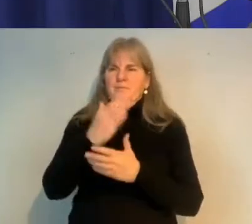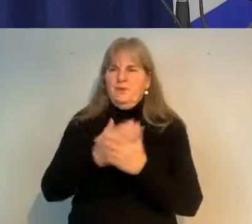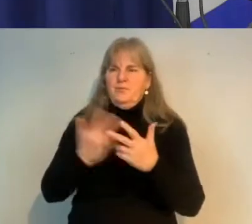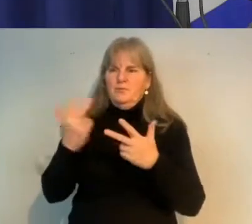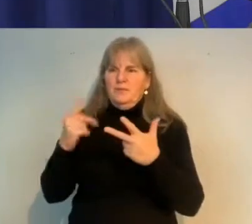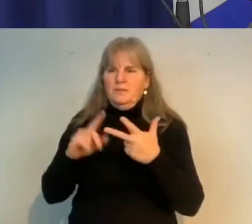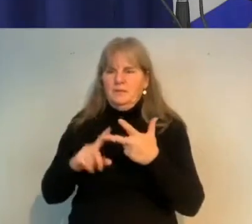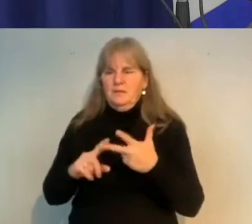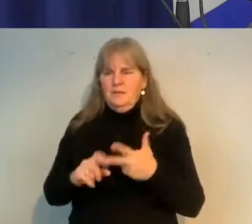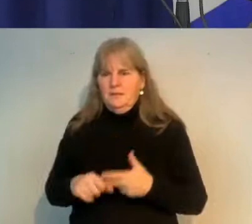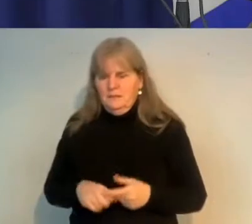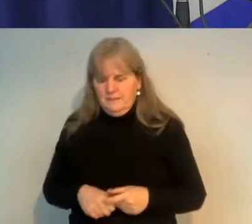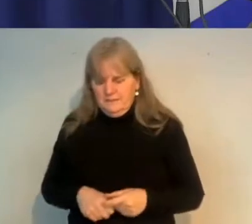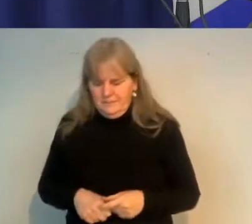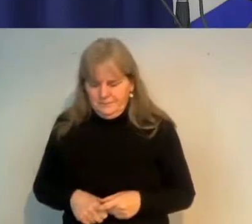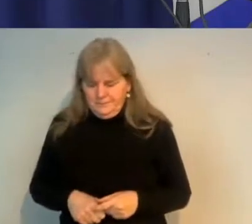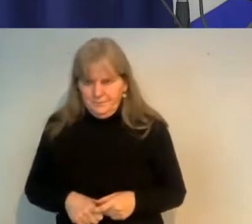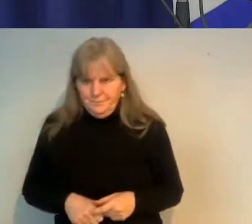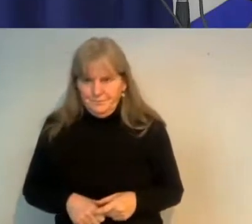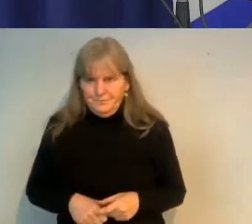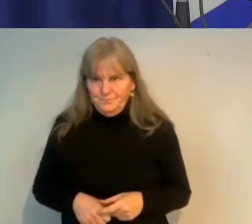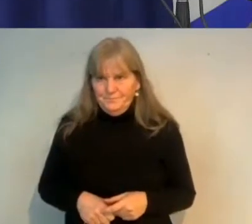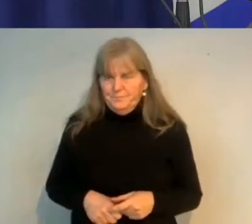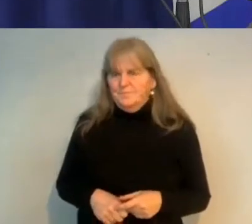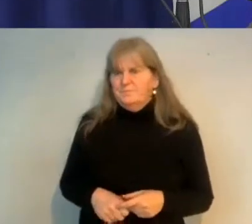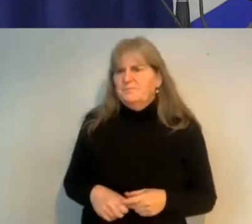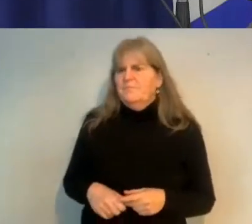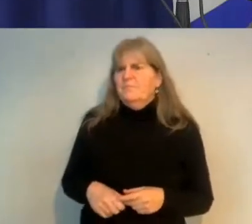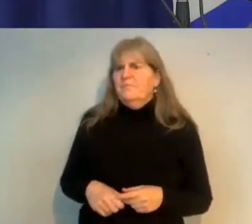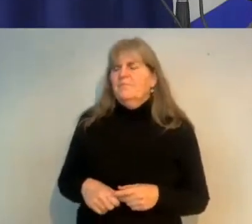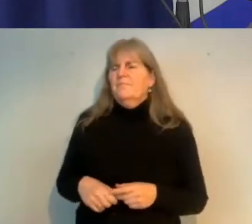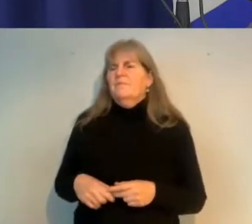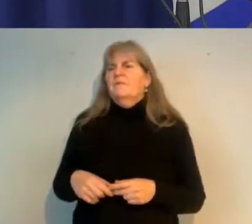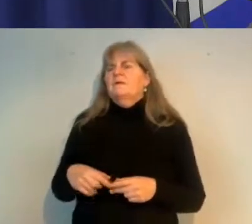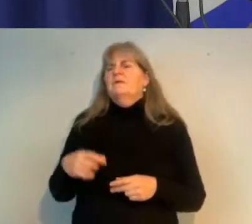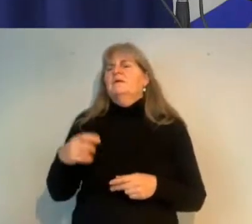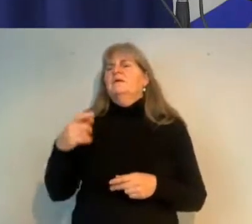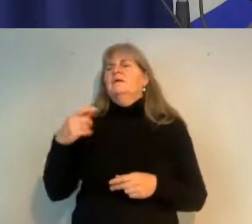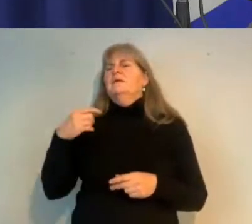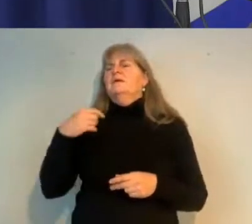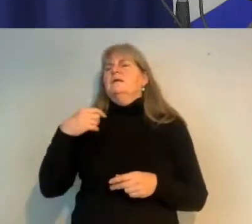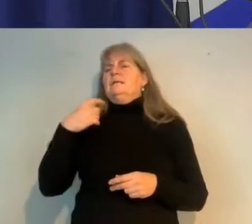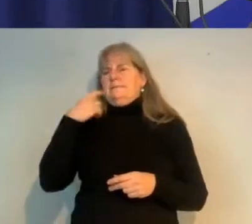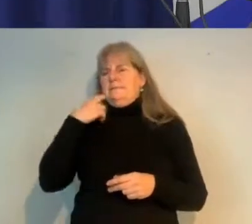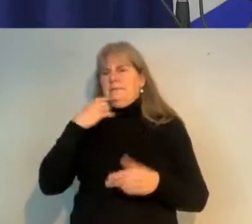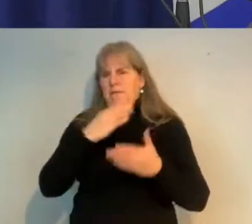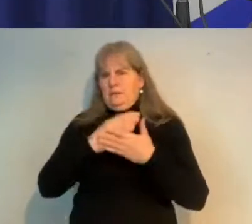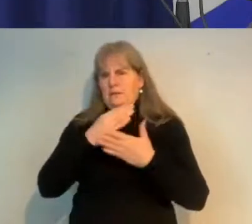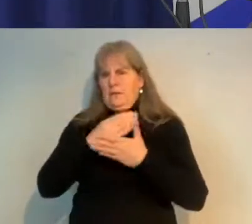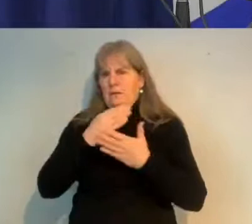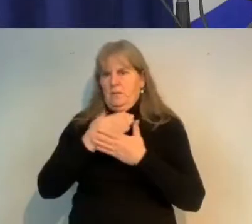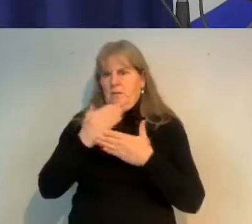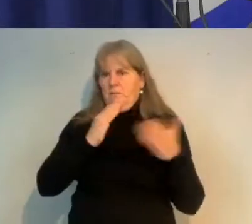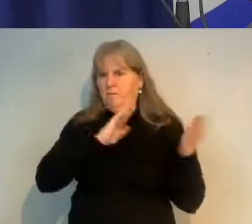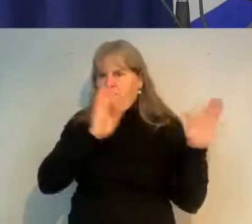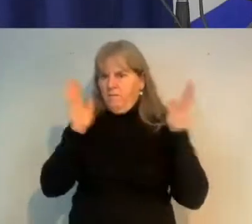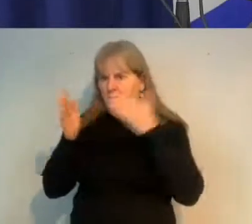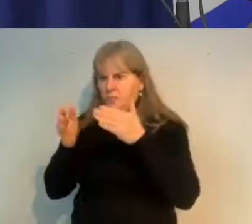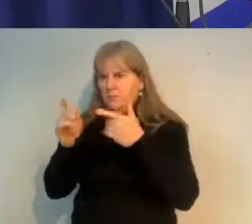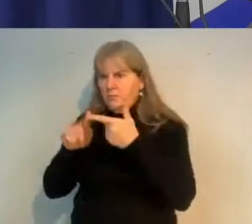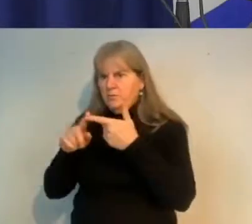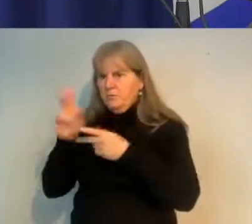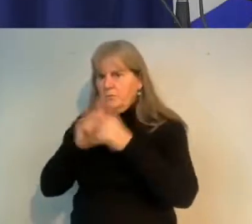Now, I mentioned we'd be shifting our focus to those who are most at risk of severe disease, and there's more to be said on this.